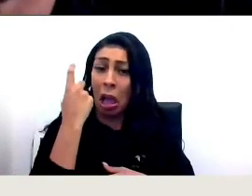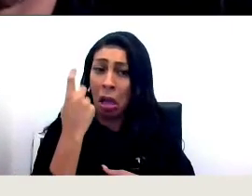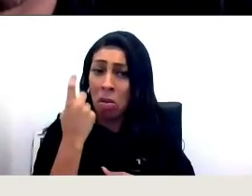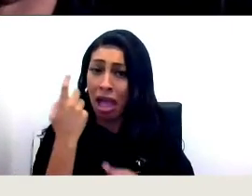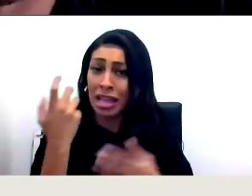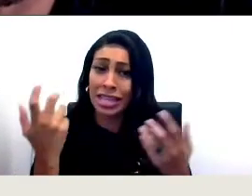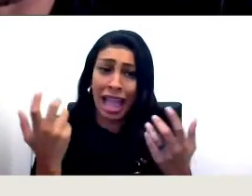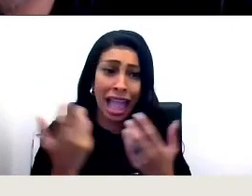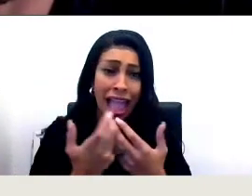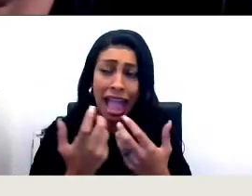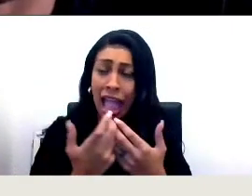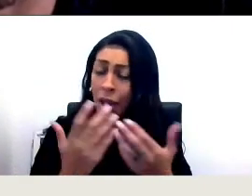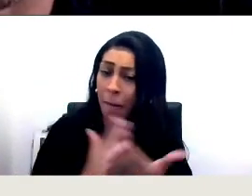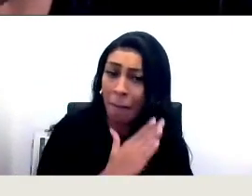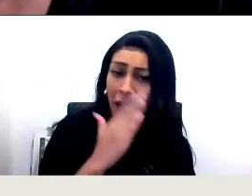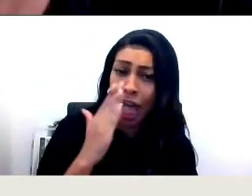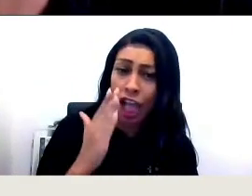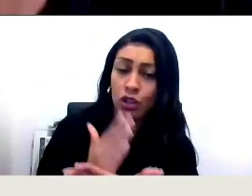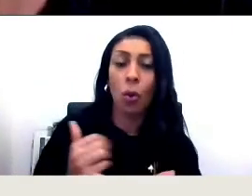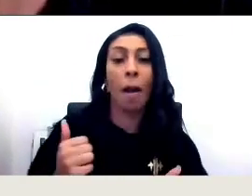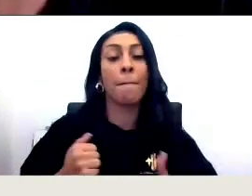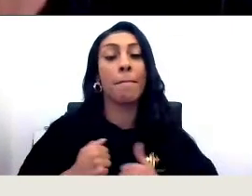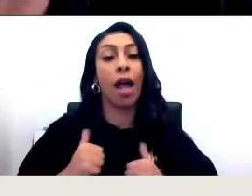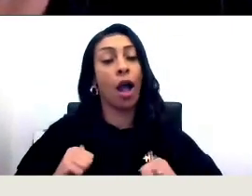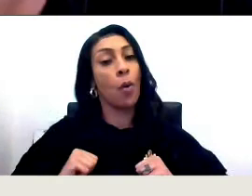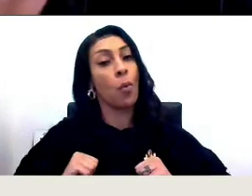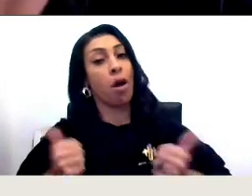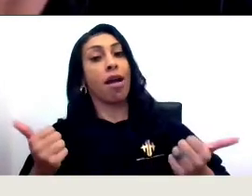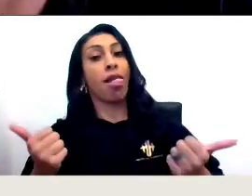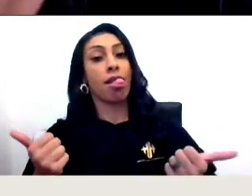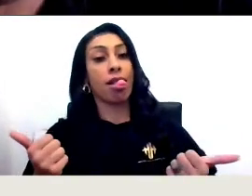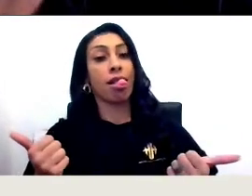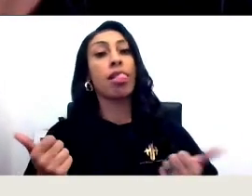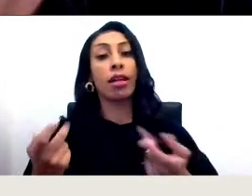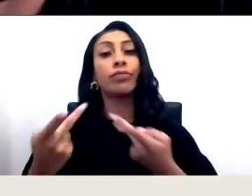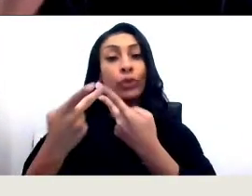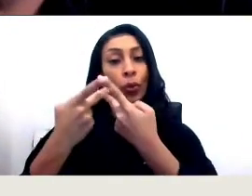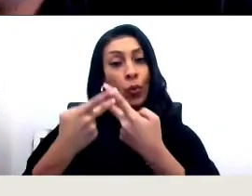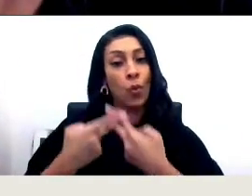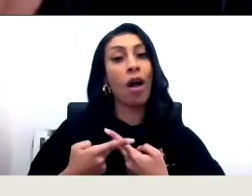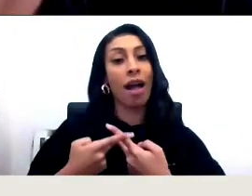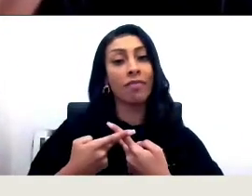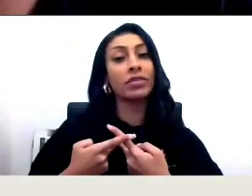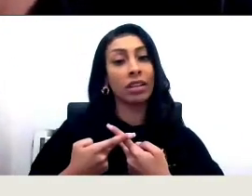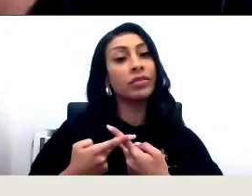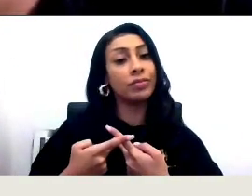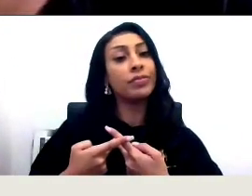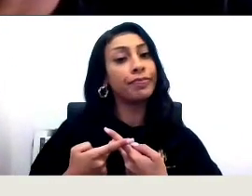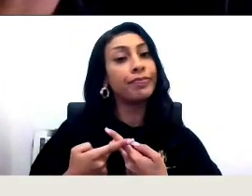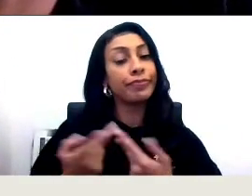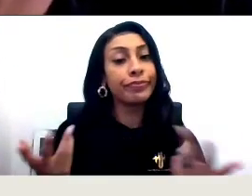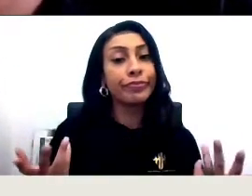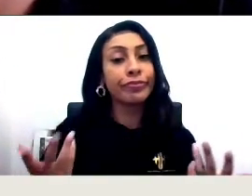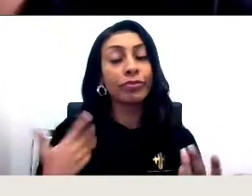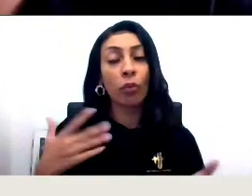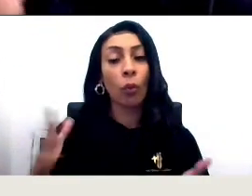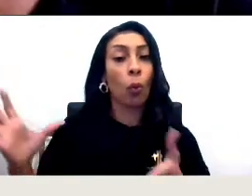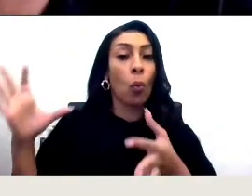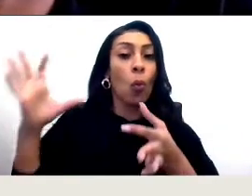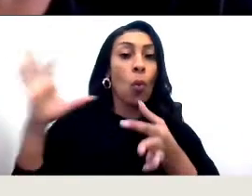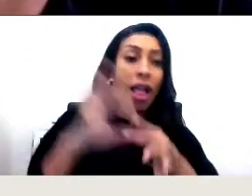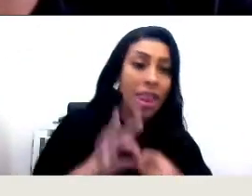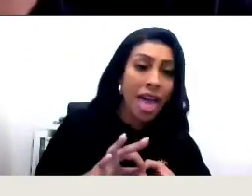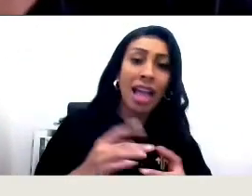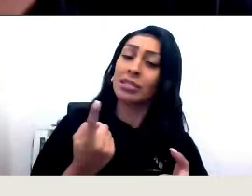terms of ensuring my wellness is also taken care of. So I started also connecting myself